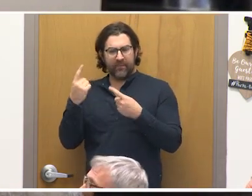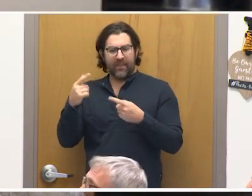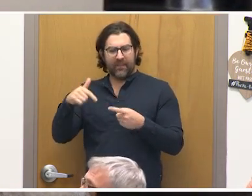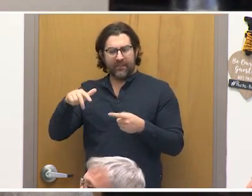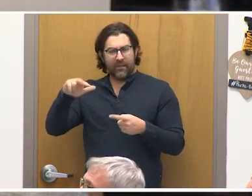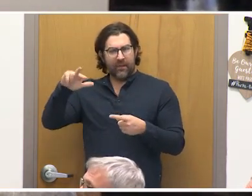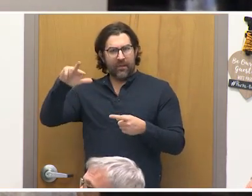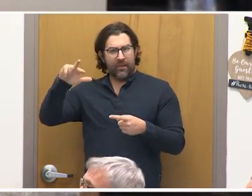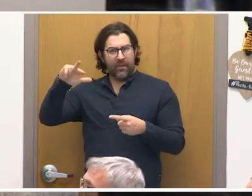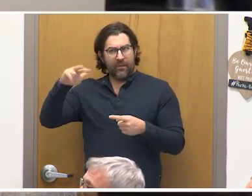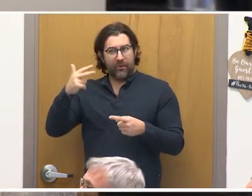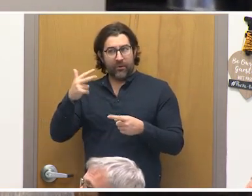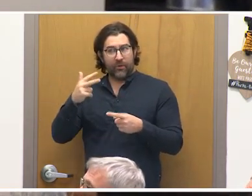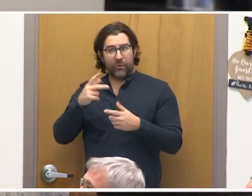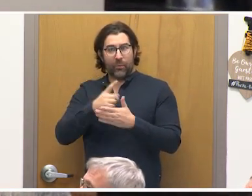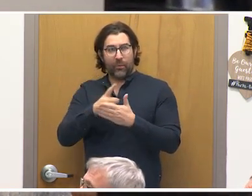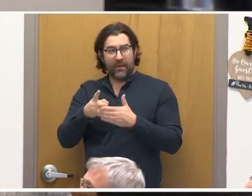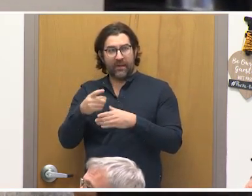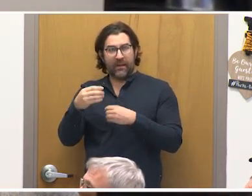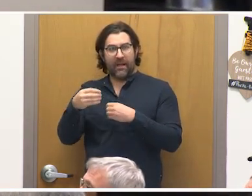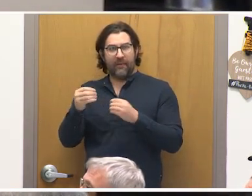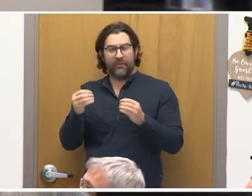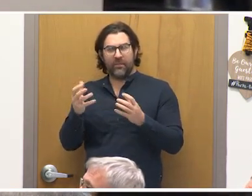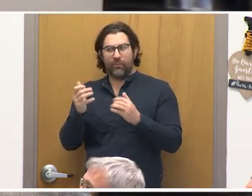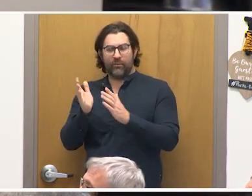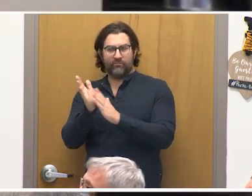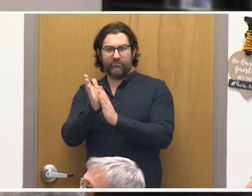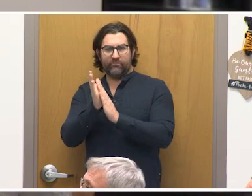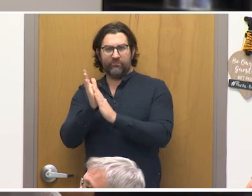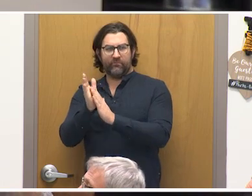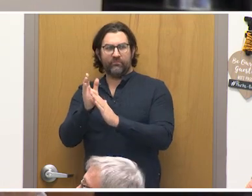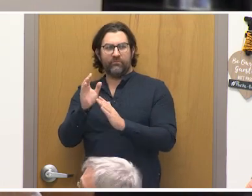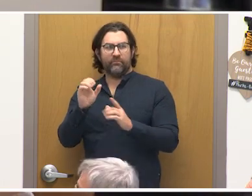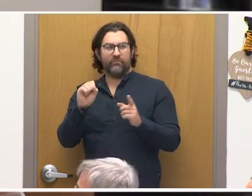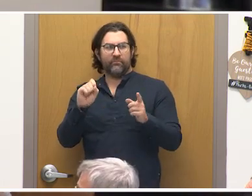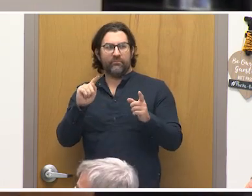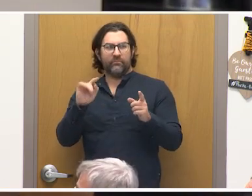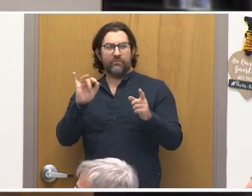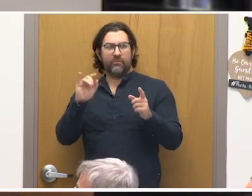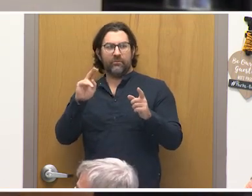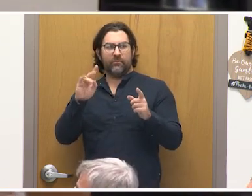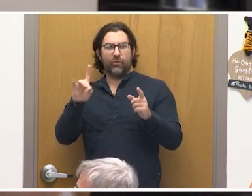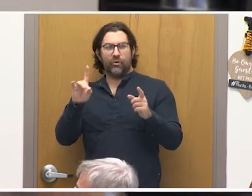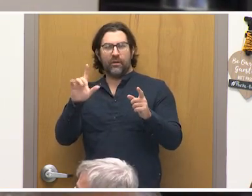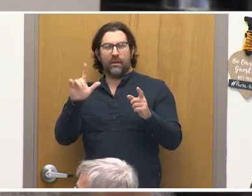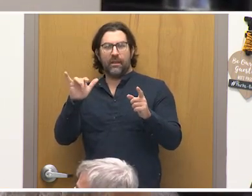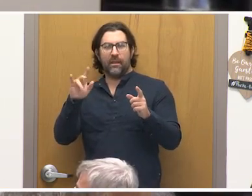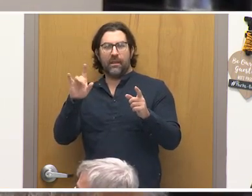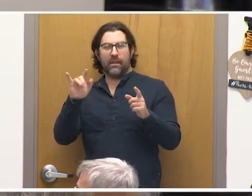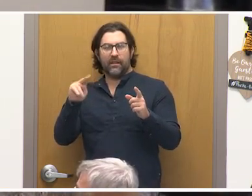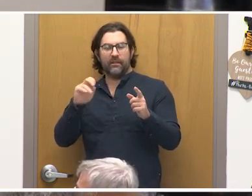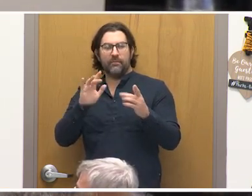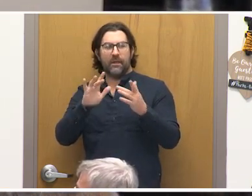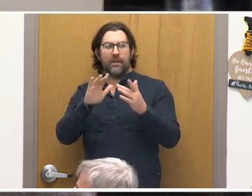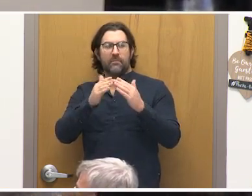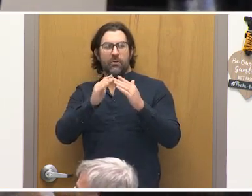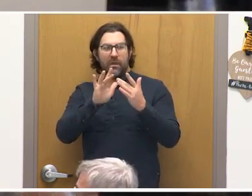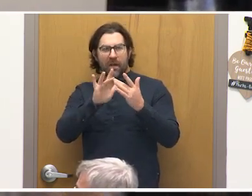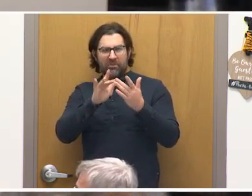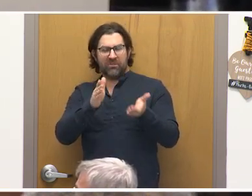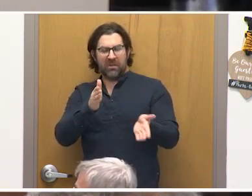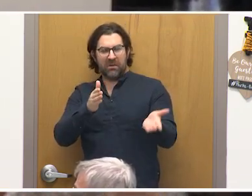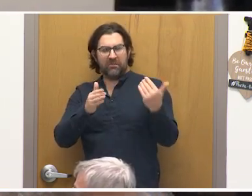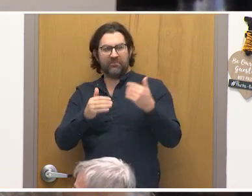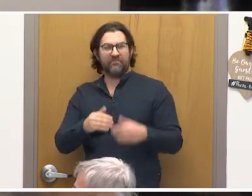third week in office. I do also want to give a shout out to Stanford Lions. That's my community outreach in my office. Stand up,